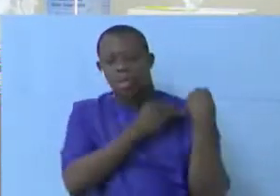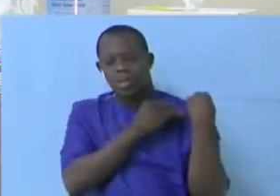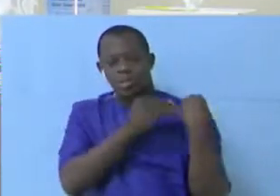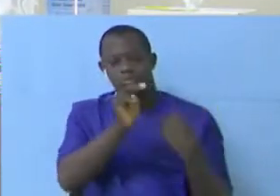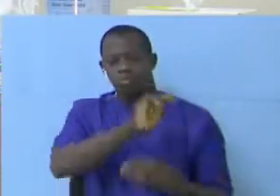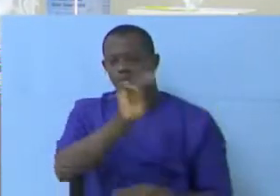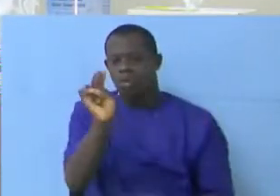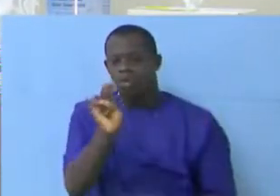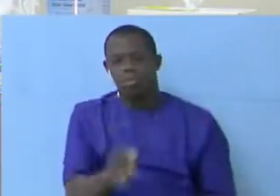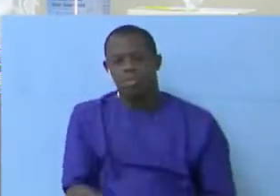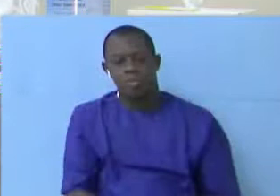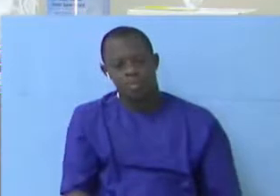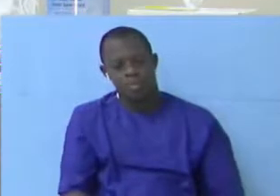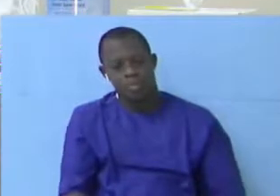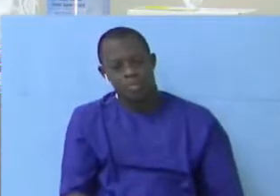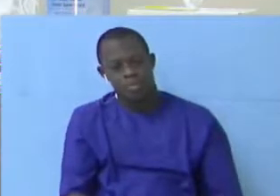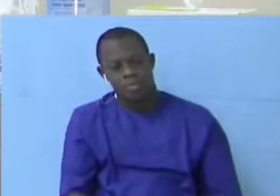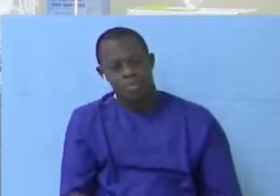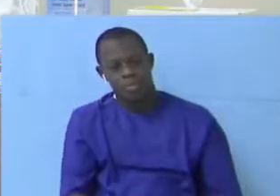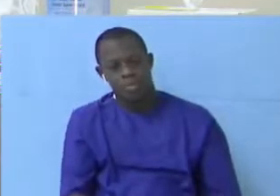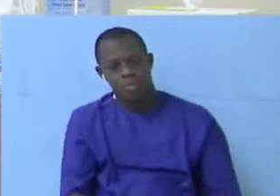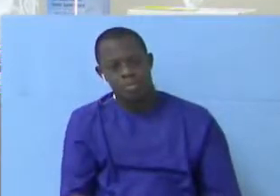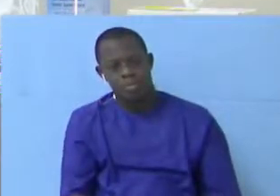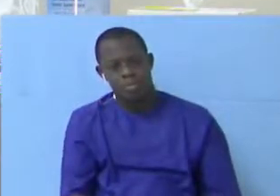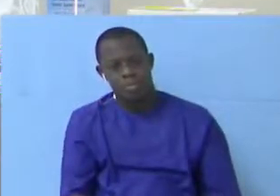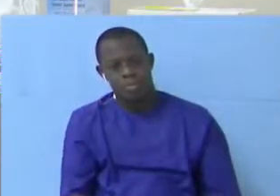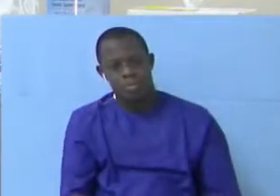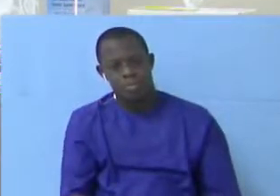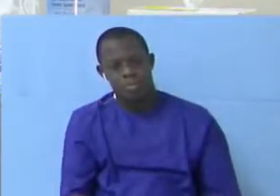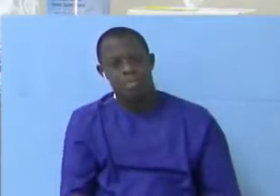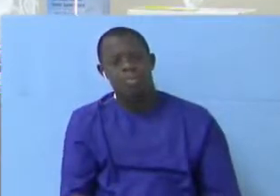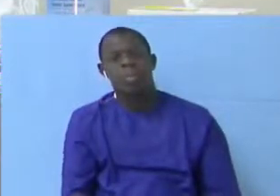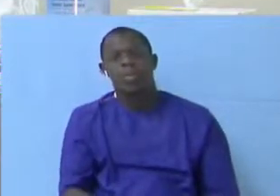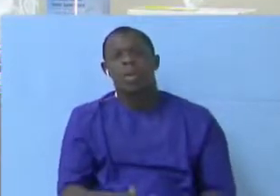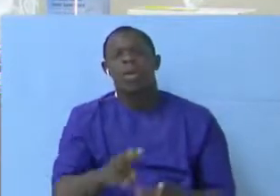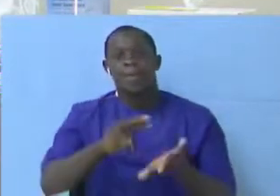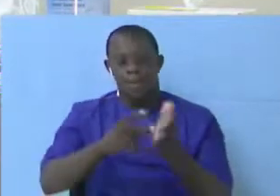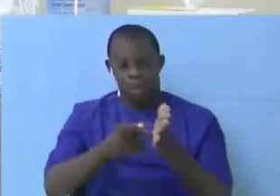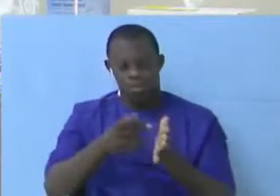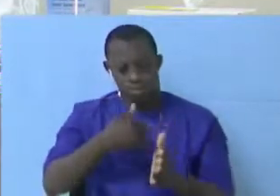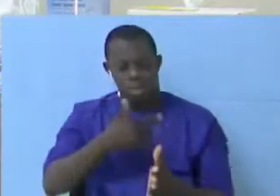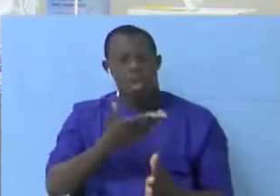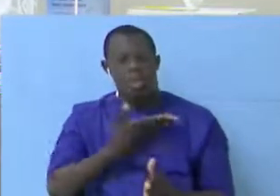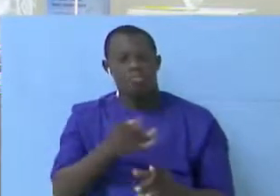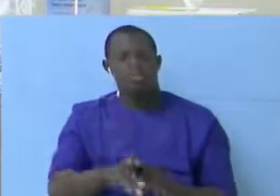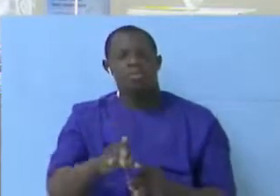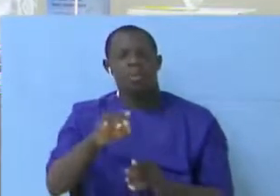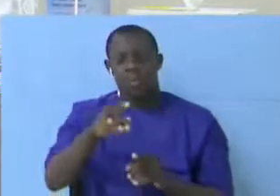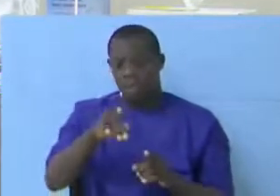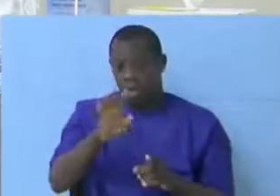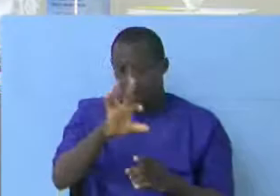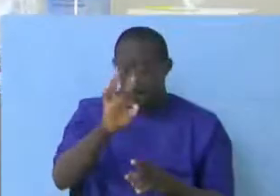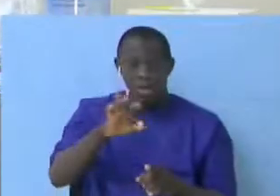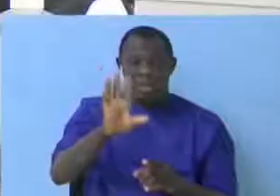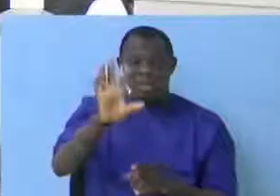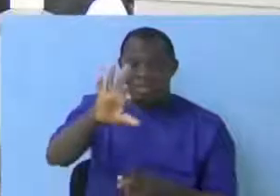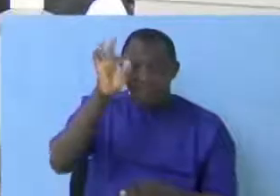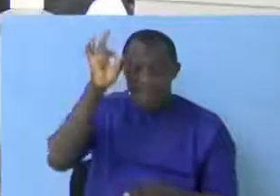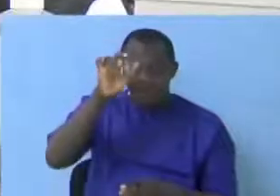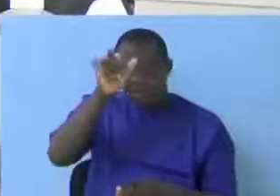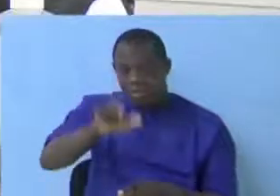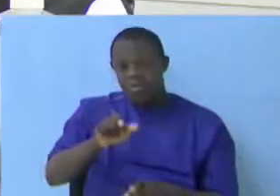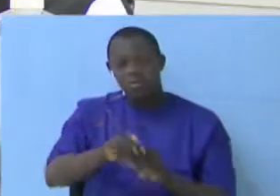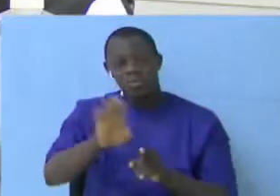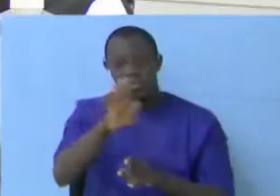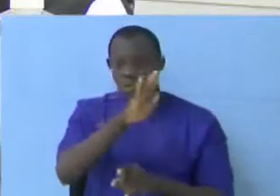de kanne me alon ko man tare te bulu fo. But that determination have to emanate from the facts coming from investigation. But